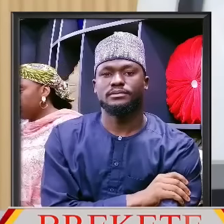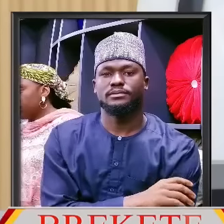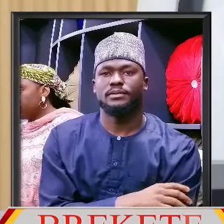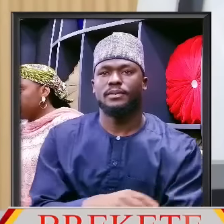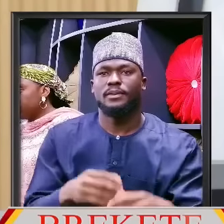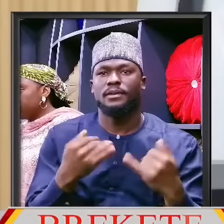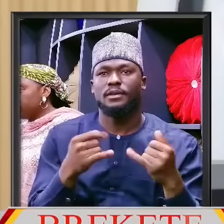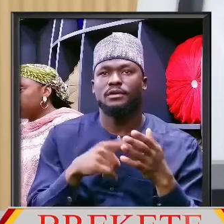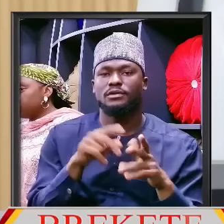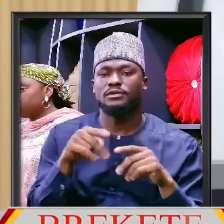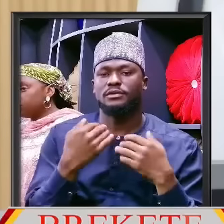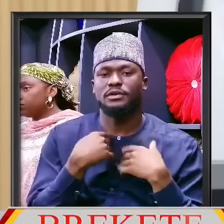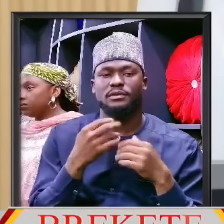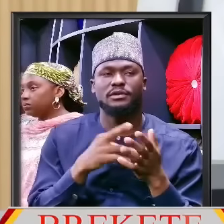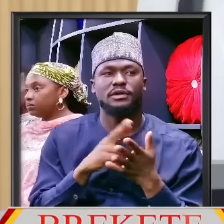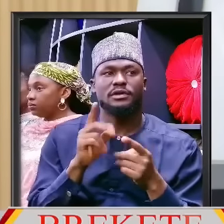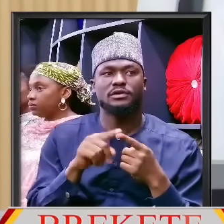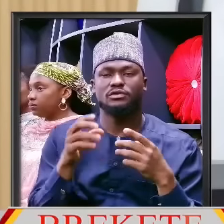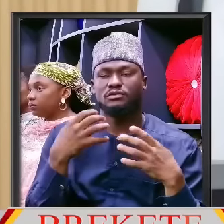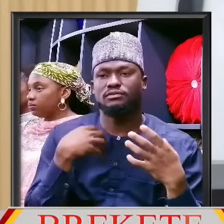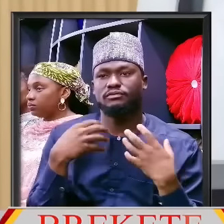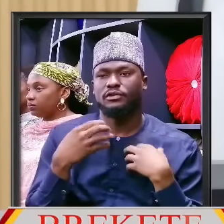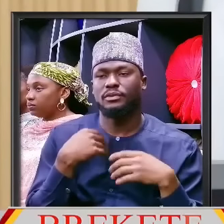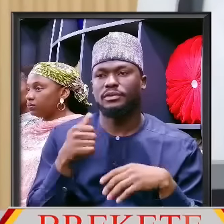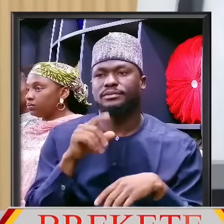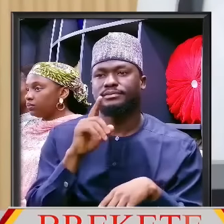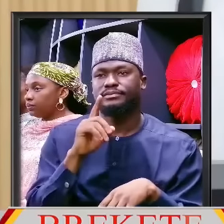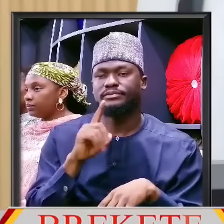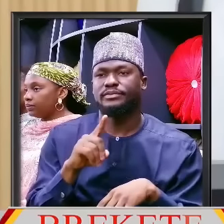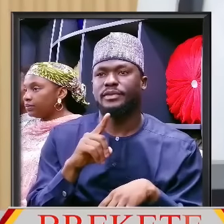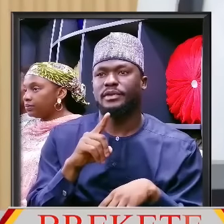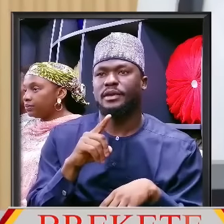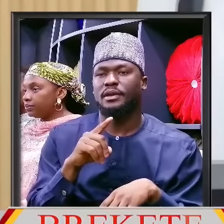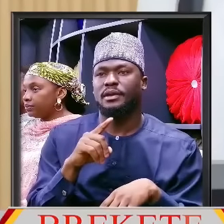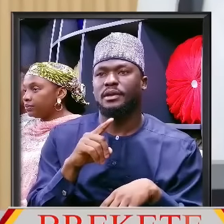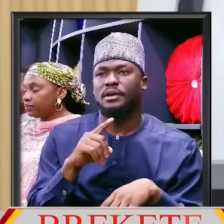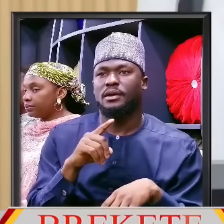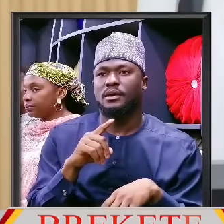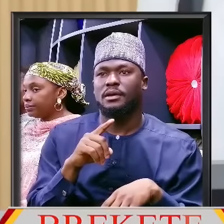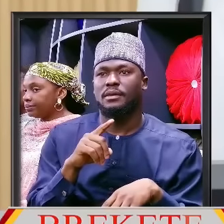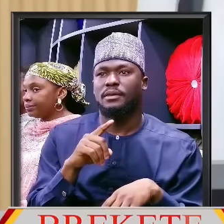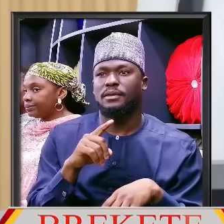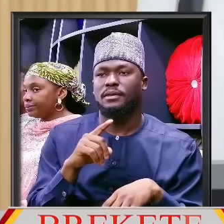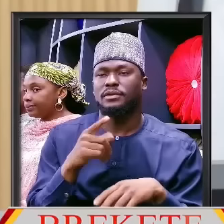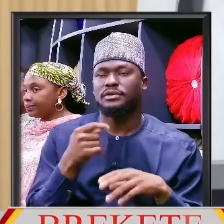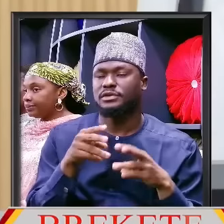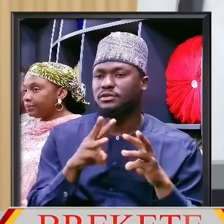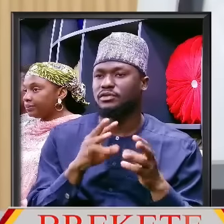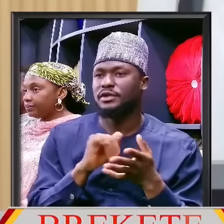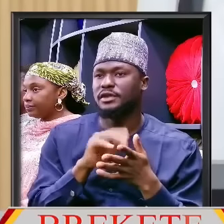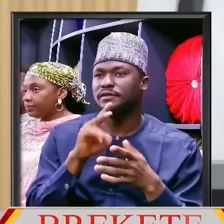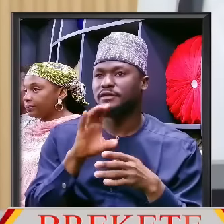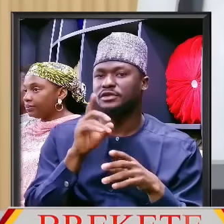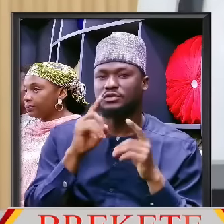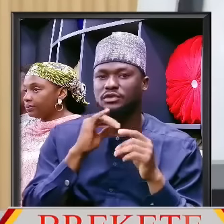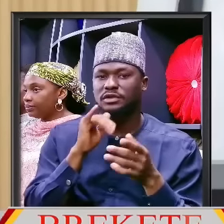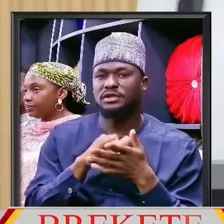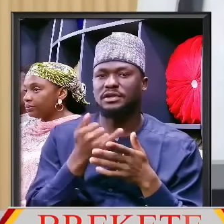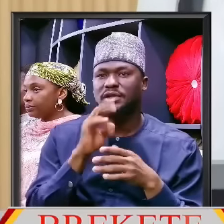So these people get the right to complain for anybody way they feel. The way VC talk and be like, say, these people,